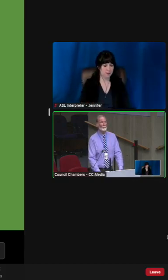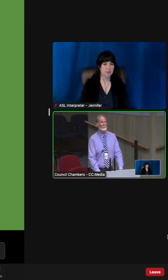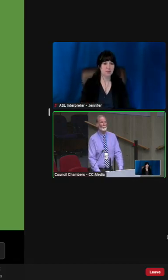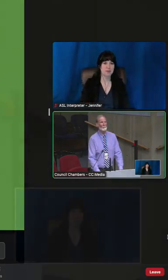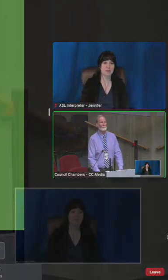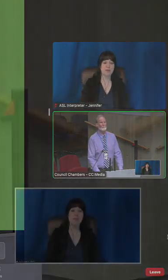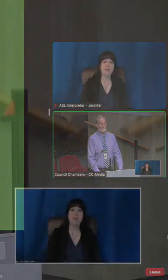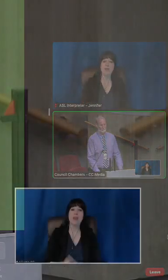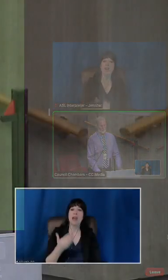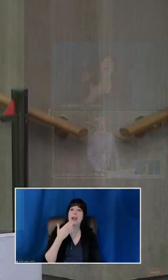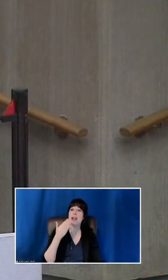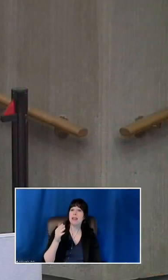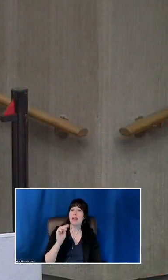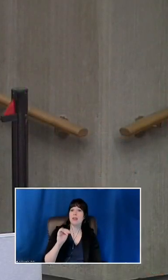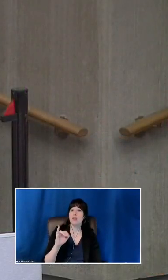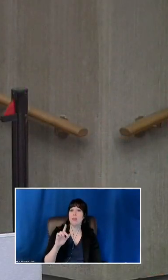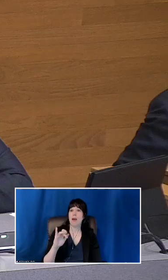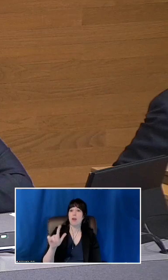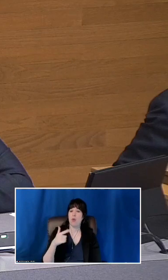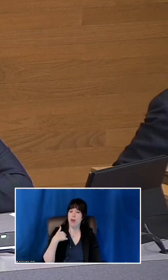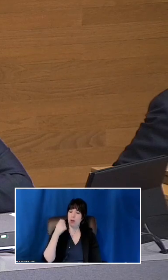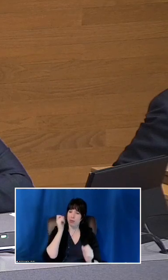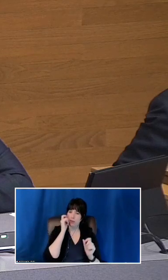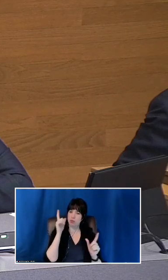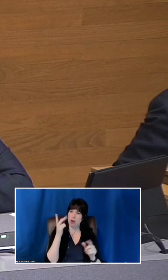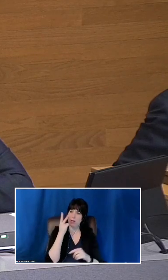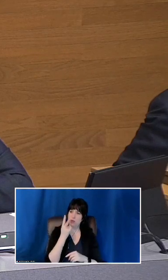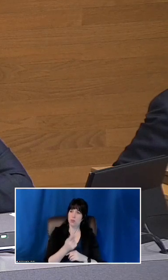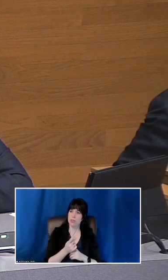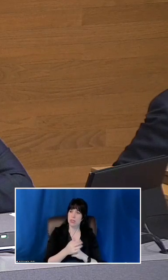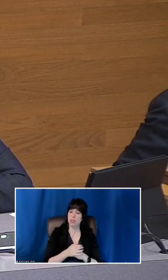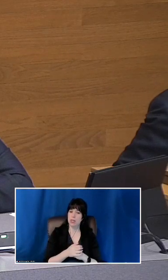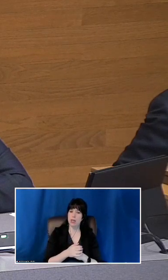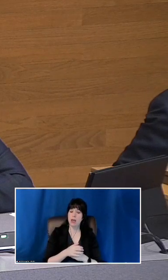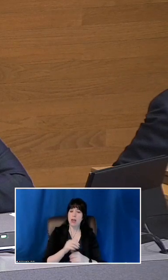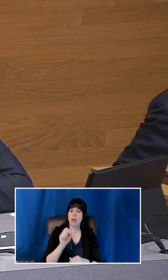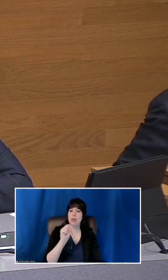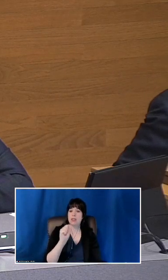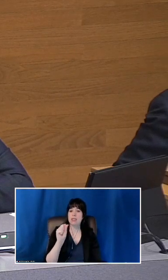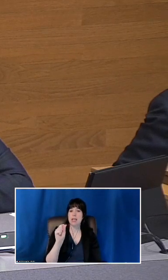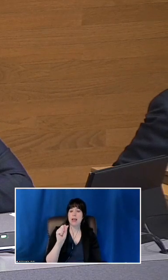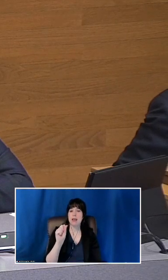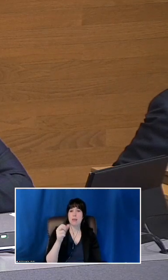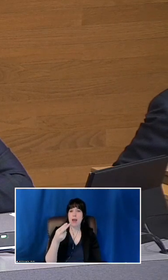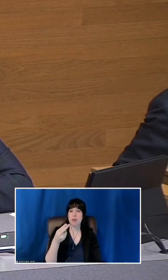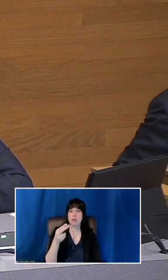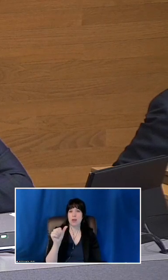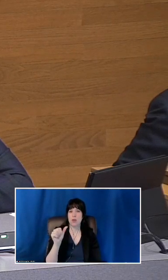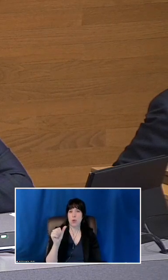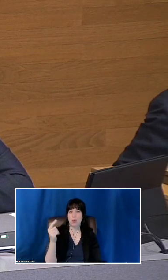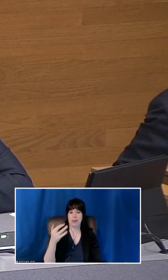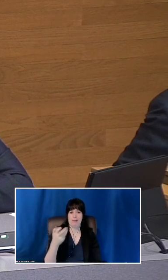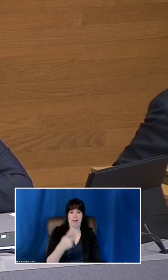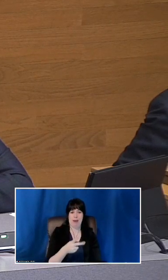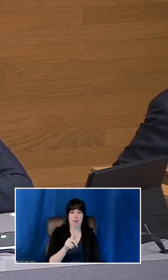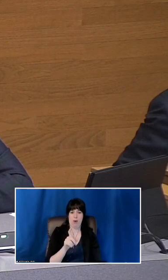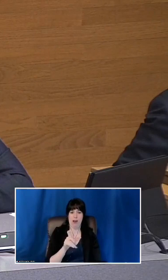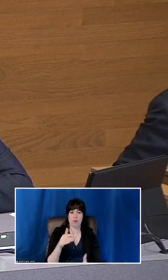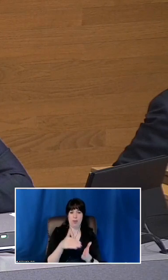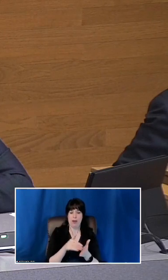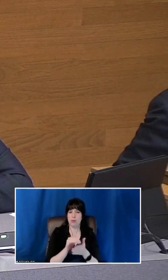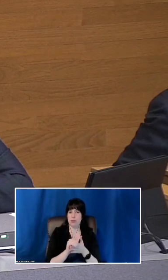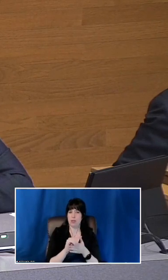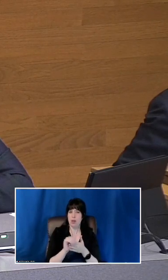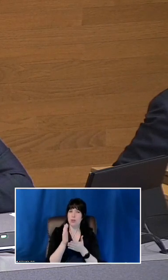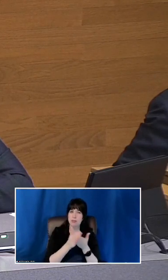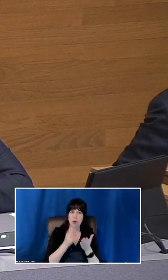Thank you, Michael. I was surprised to see that the Salem Housing Authority was turning back $100,000 as a part of this.